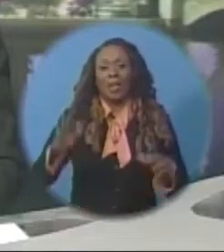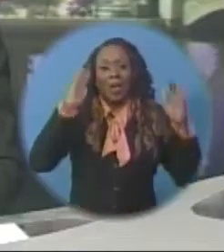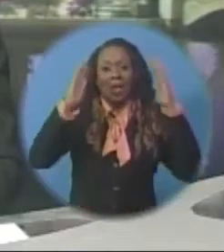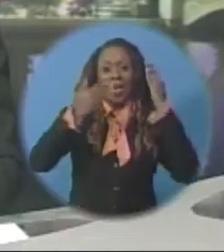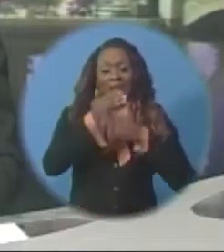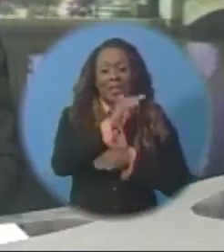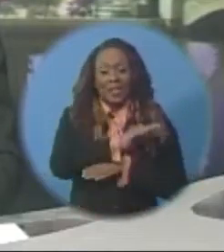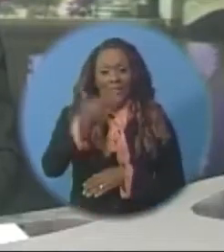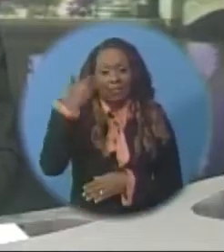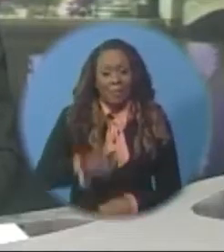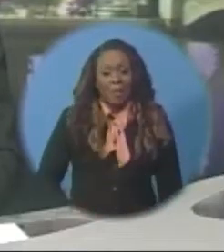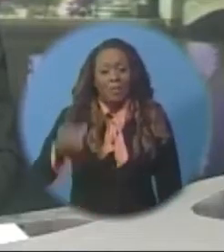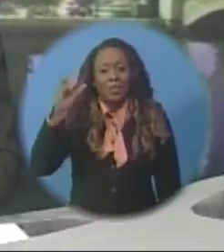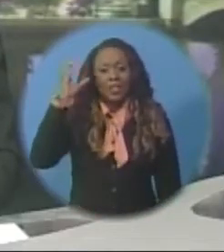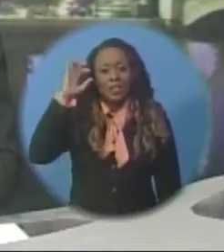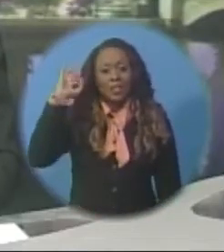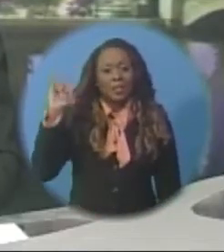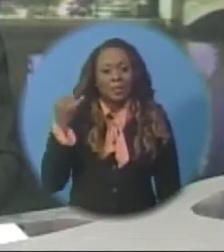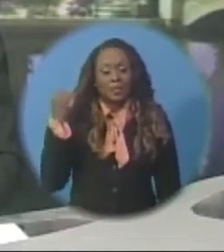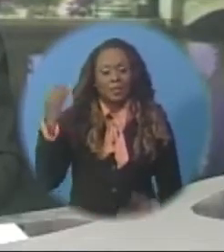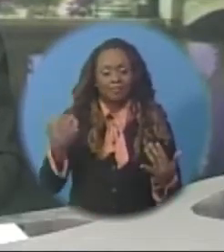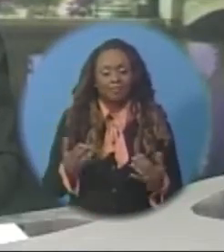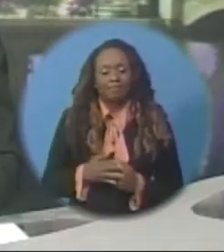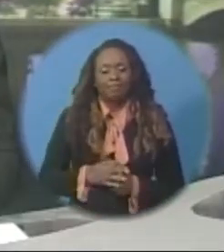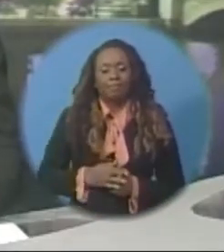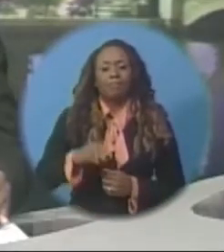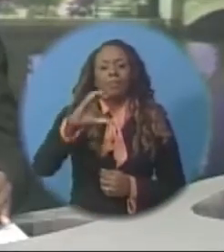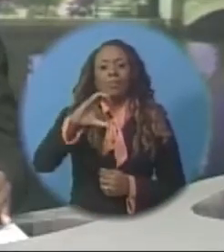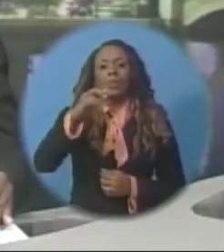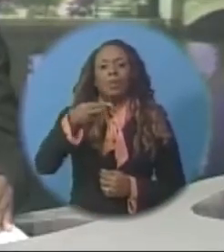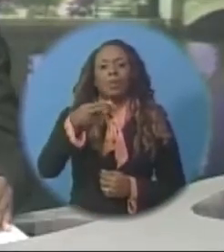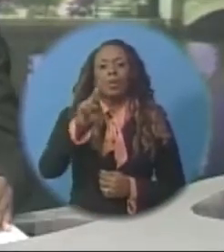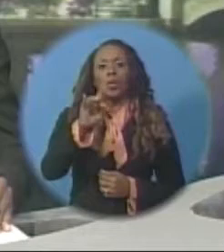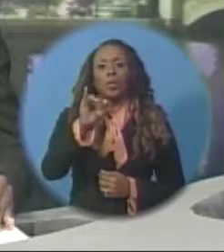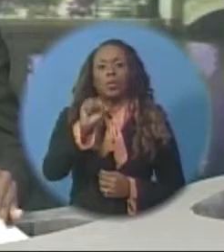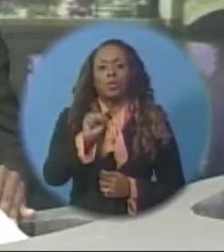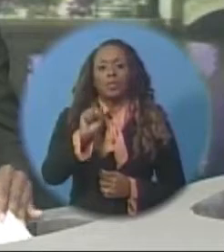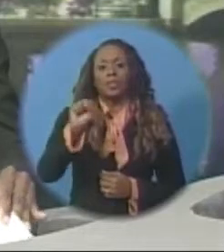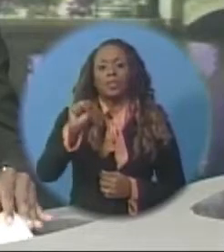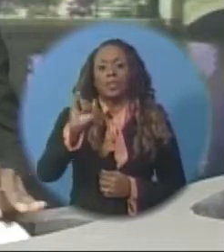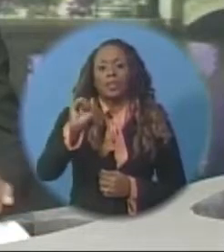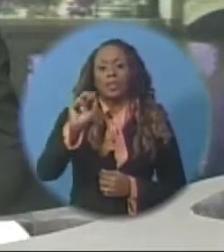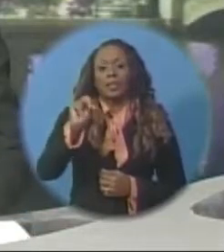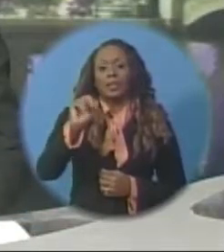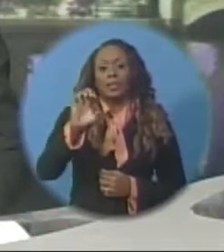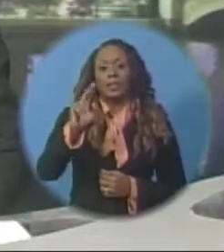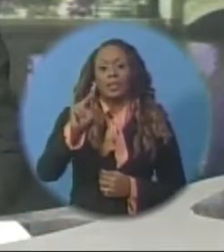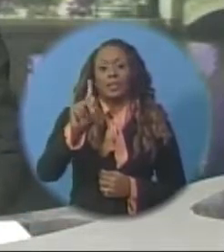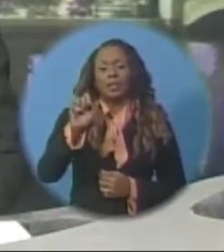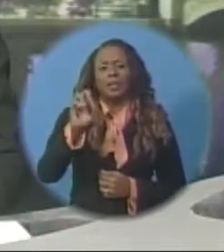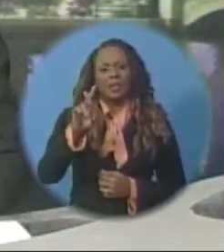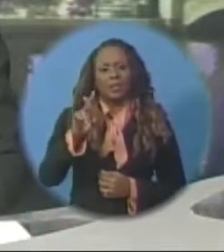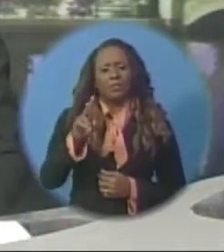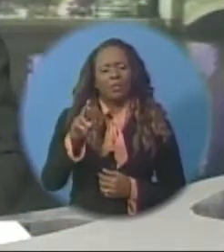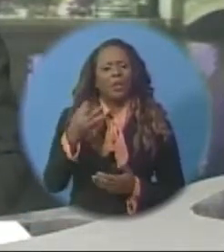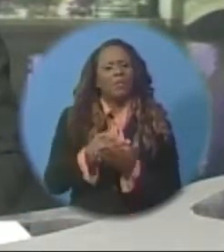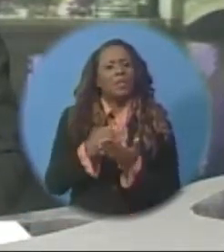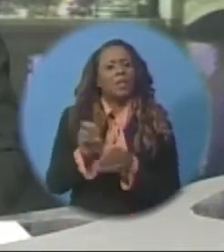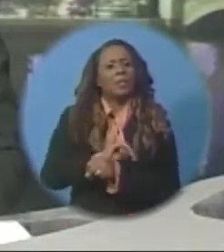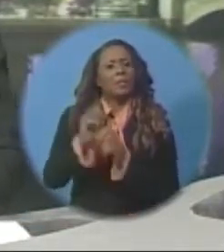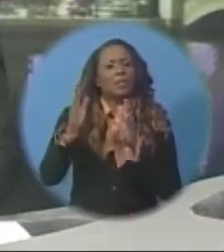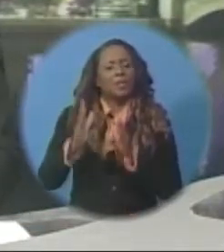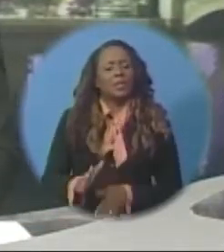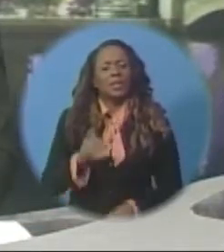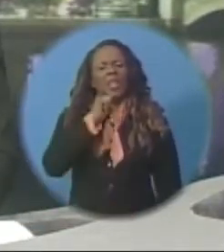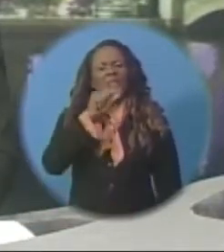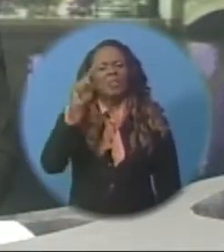Good evening, I'm Shane Jones, leading the news at 7. Finance Minister Chris Sinclair does not believe some private